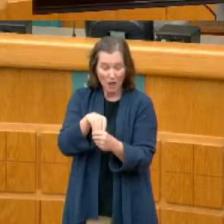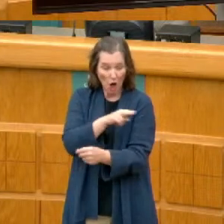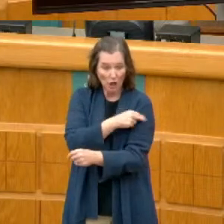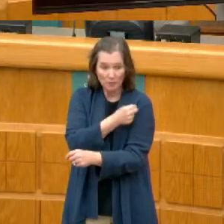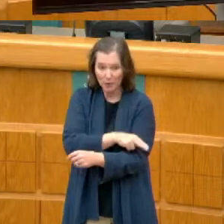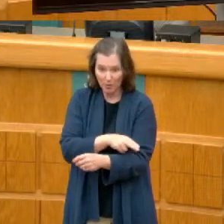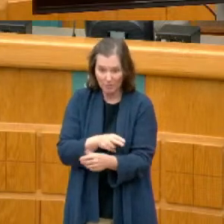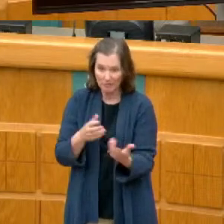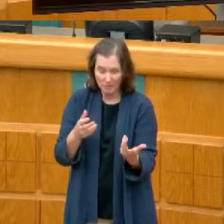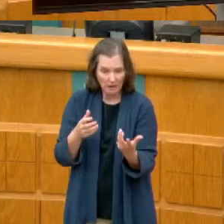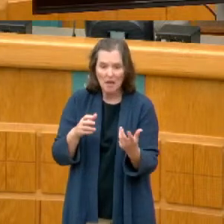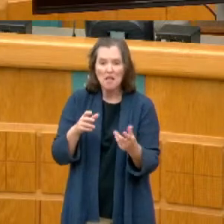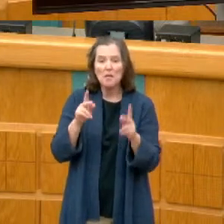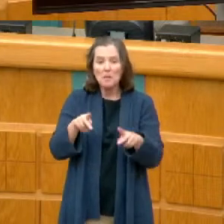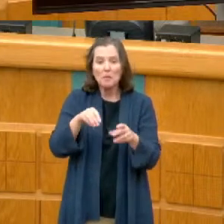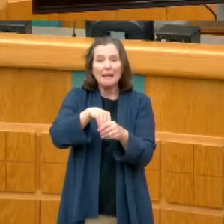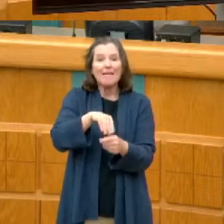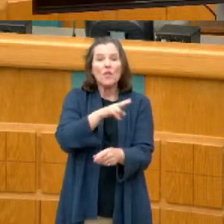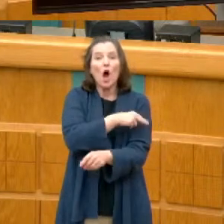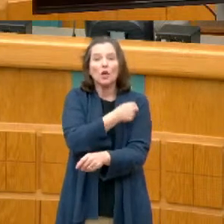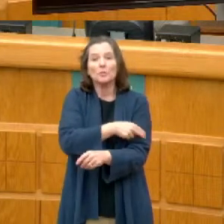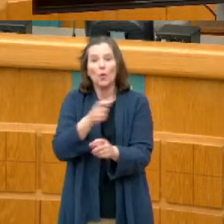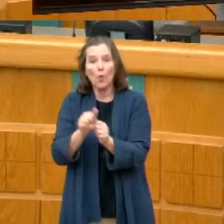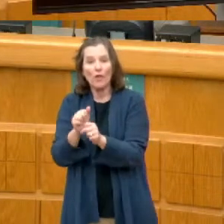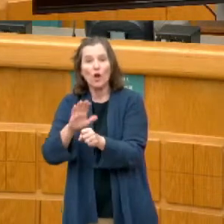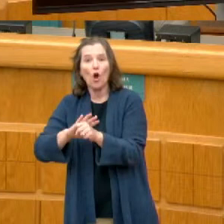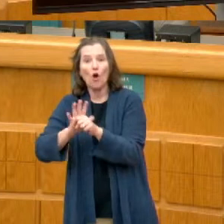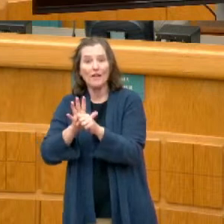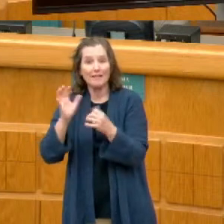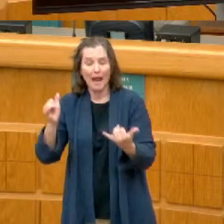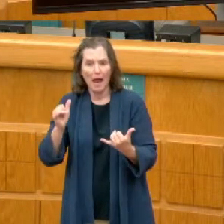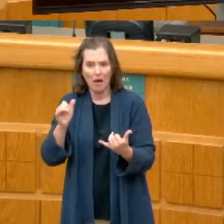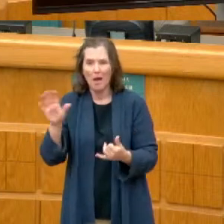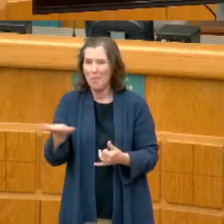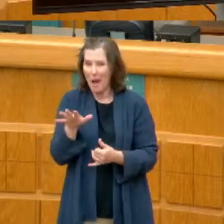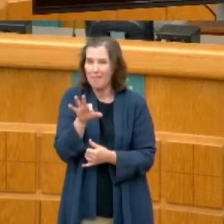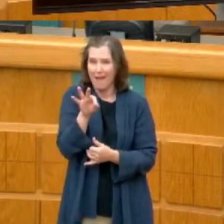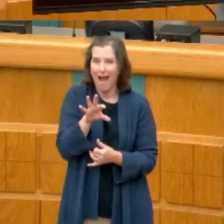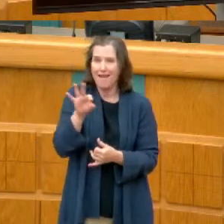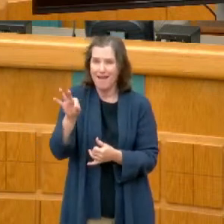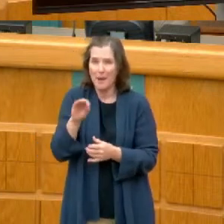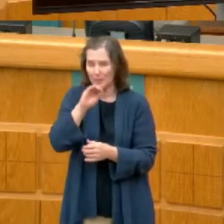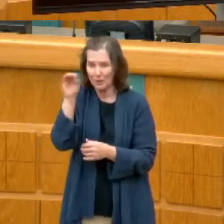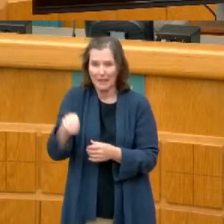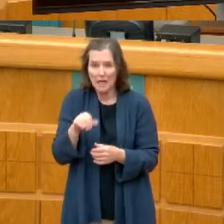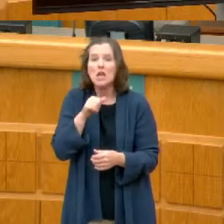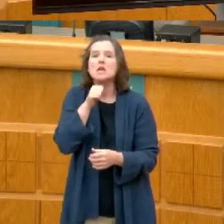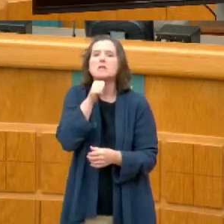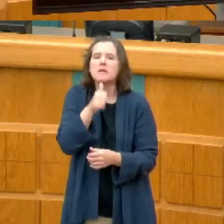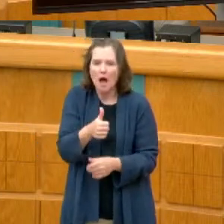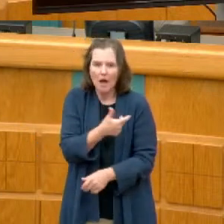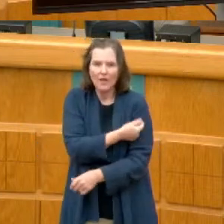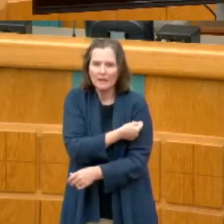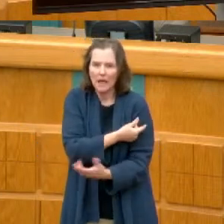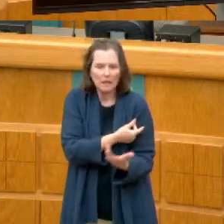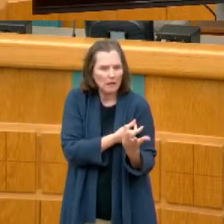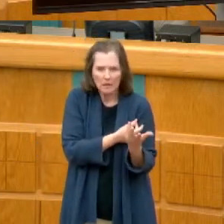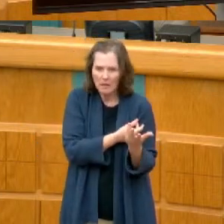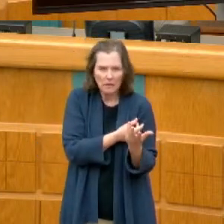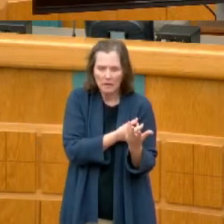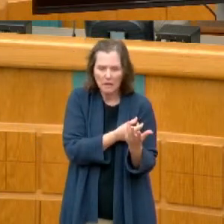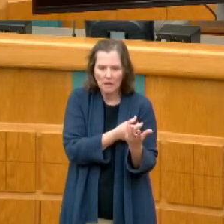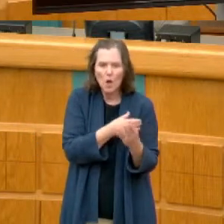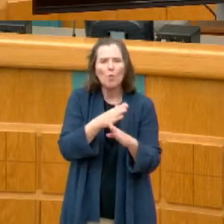to 99%. Practice the social distancing. Give yourself a little more room. As much as